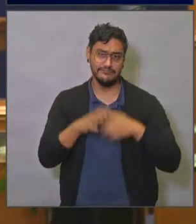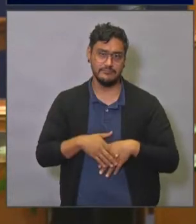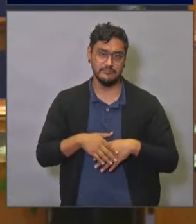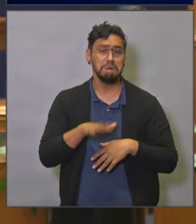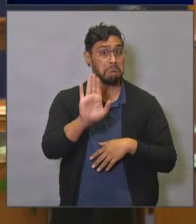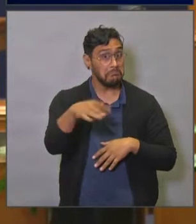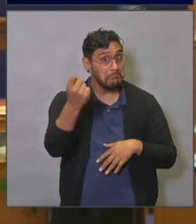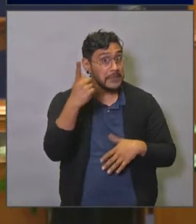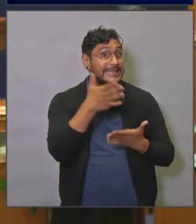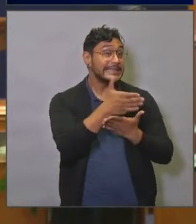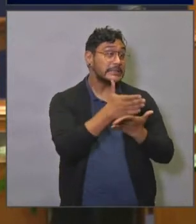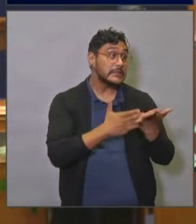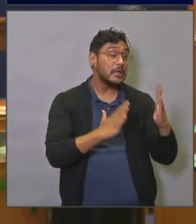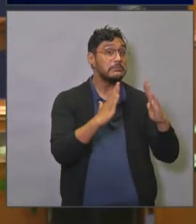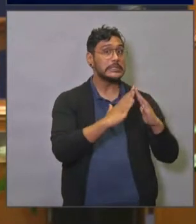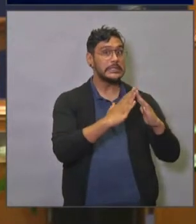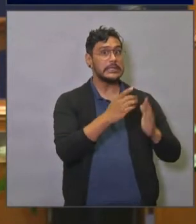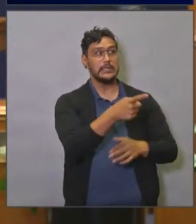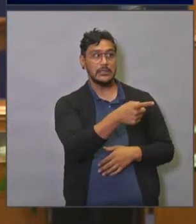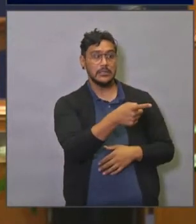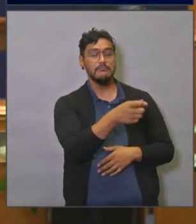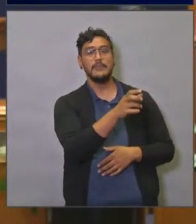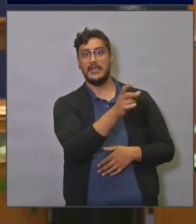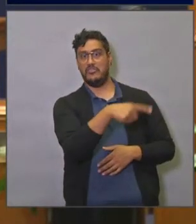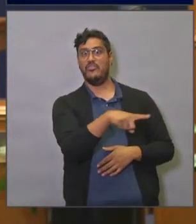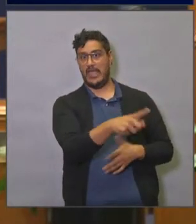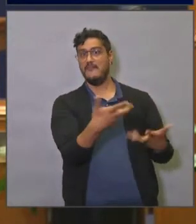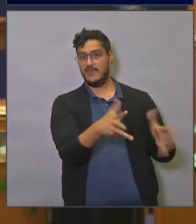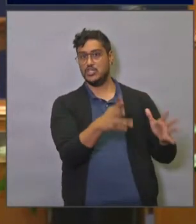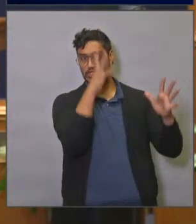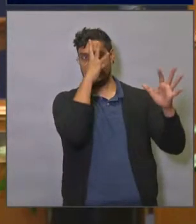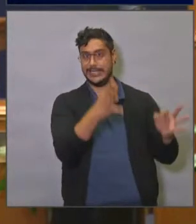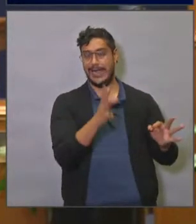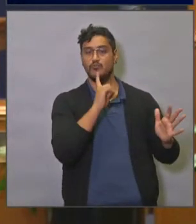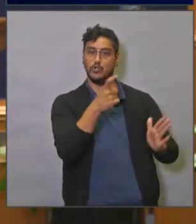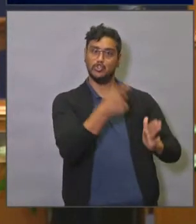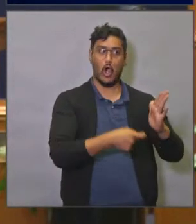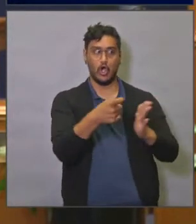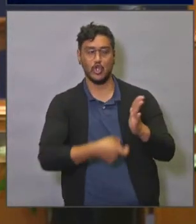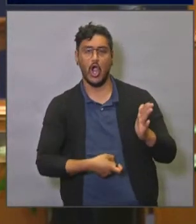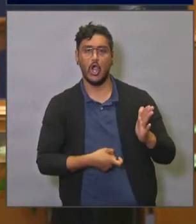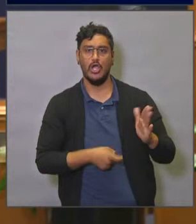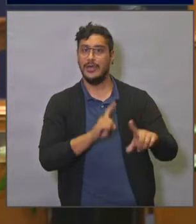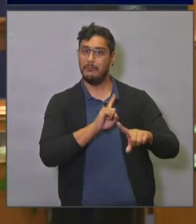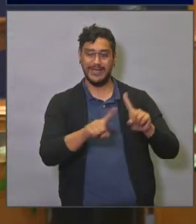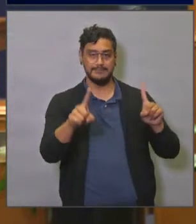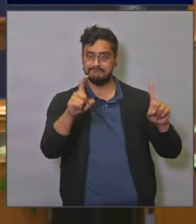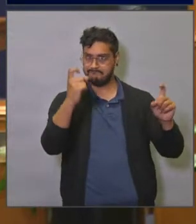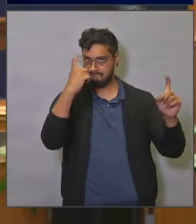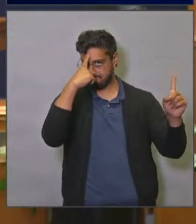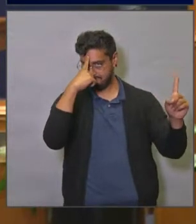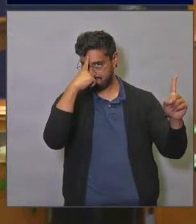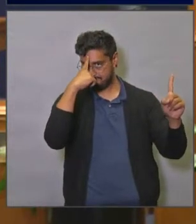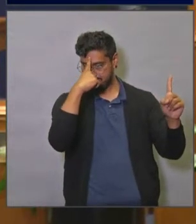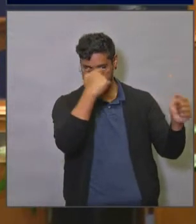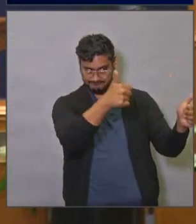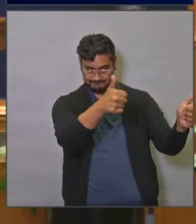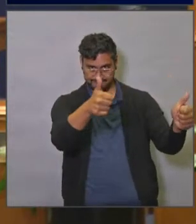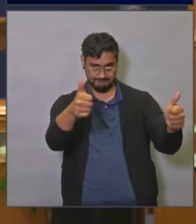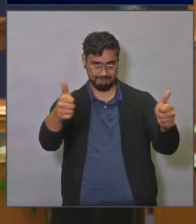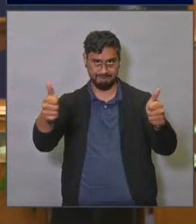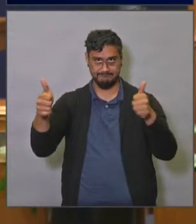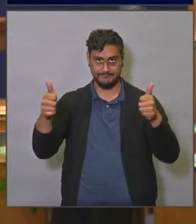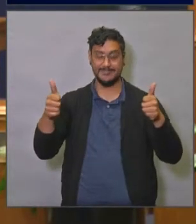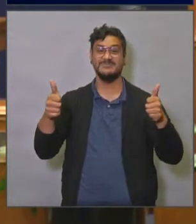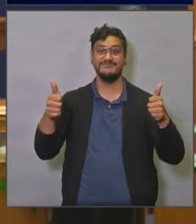to that. So I think this is a jurisdiction by jurisdiction discussion, in terms of moving forward in that way. But the really is that people just